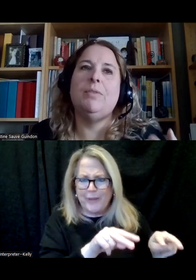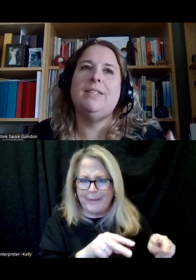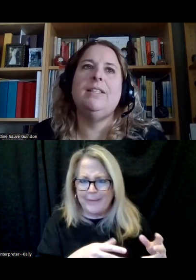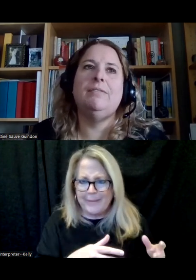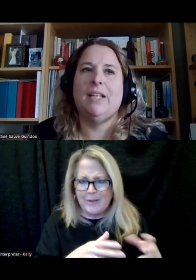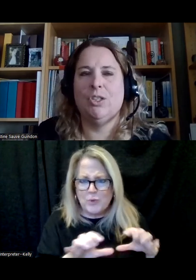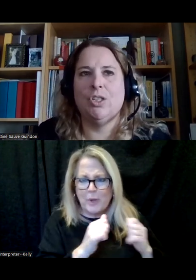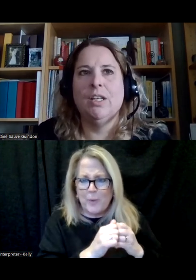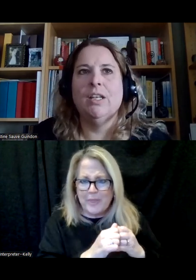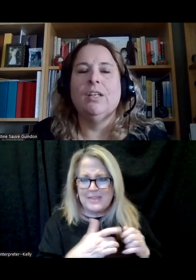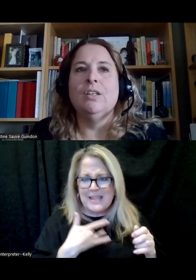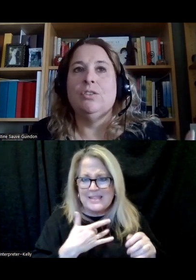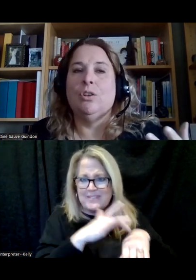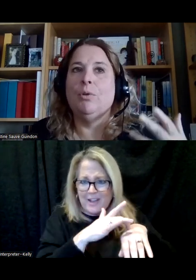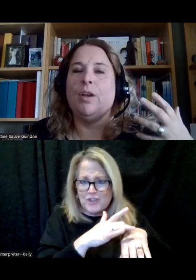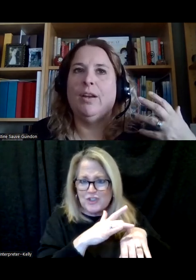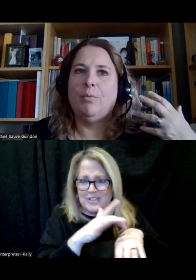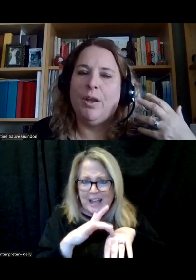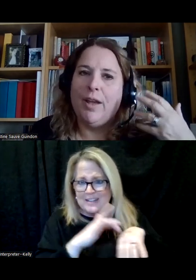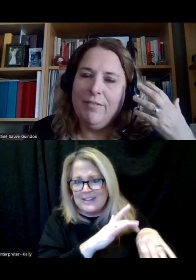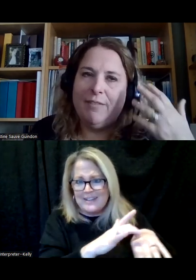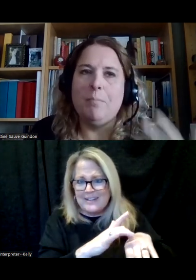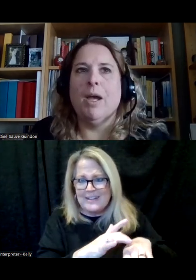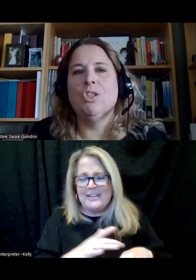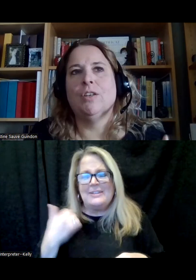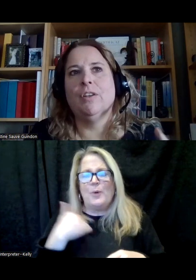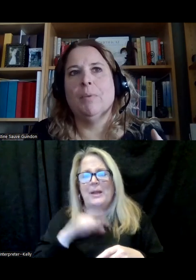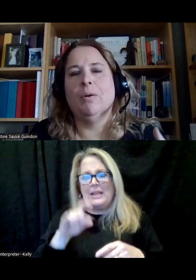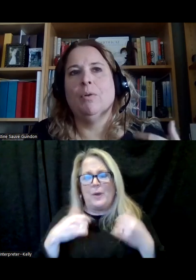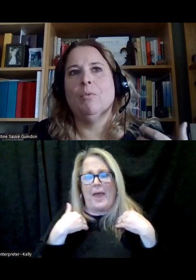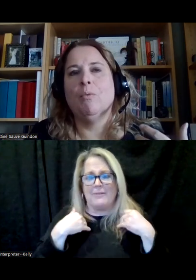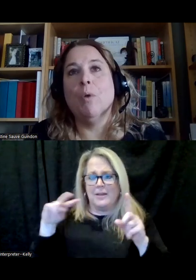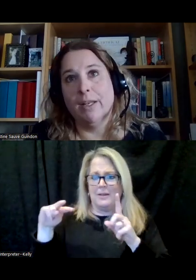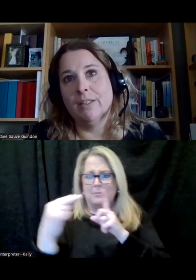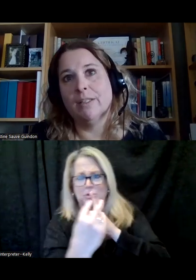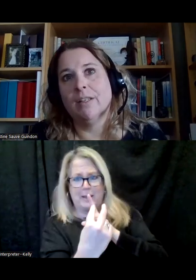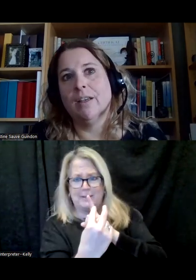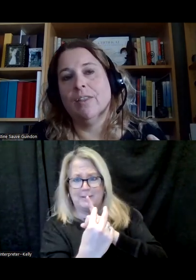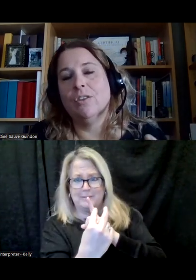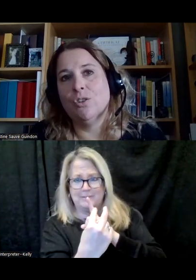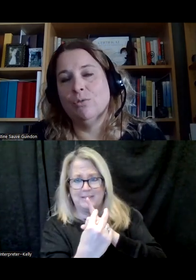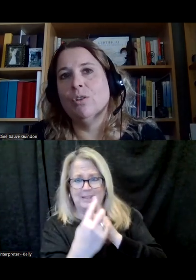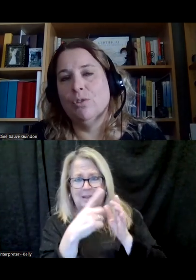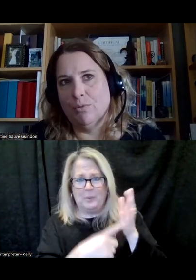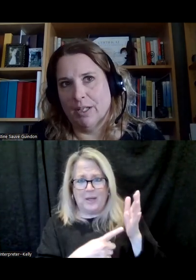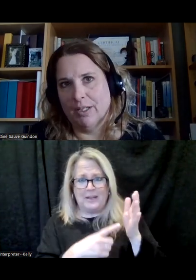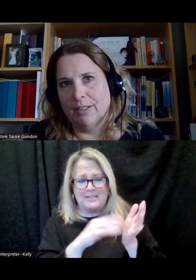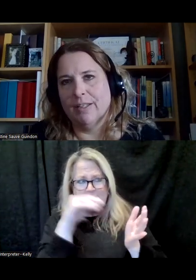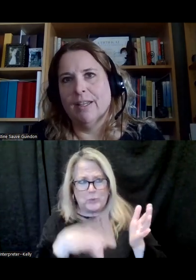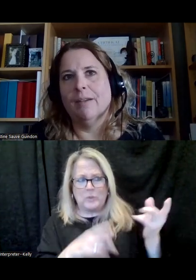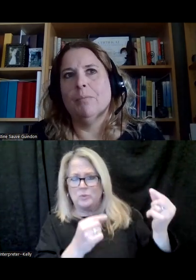doing it with a sense of touch. So we're going to have a mind shift about what is the student